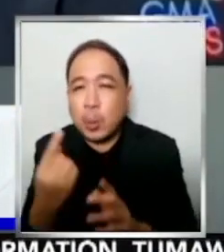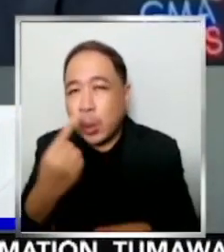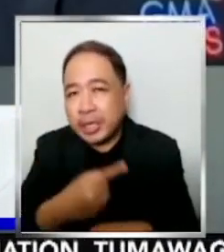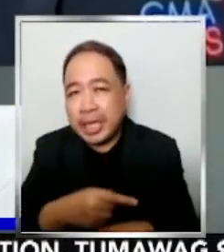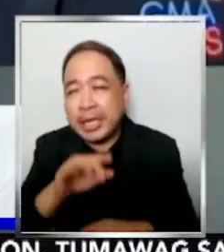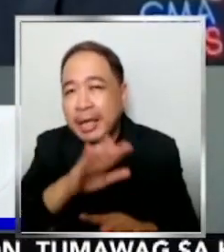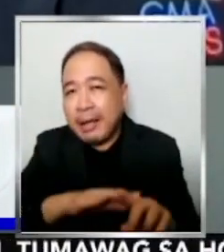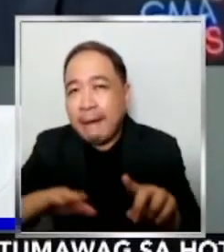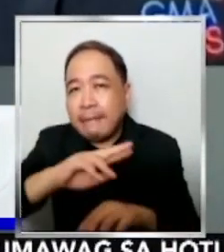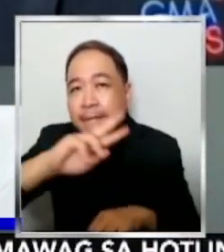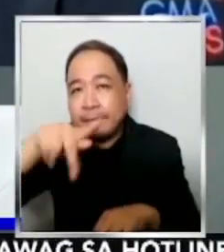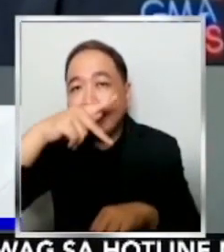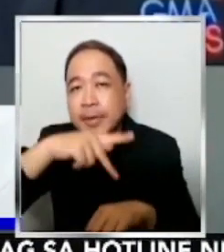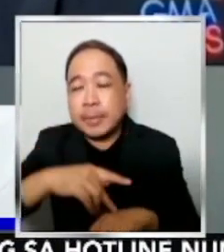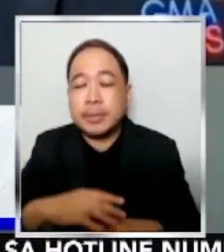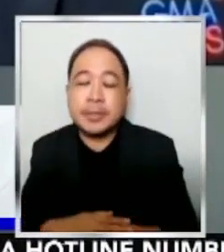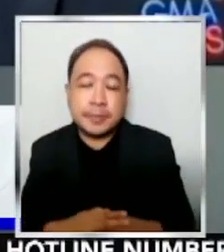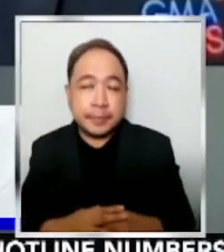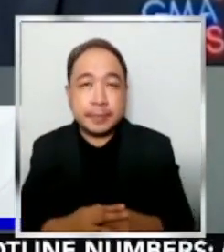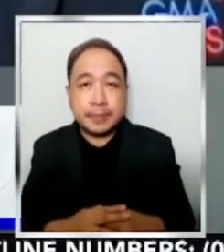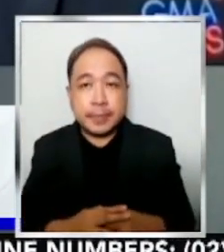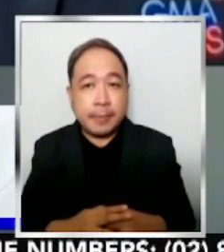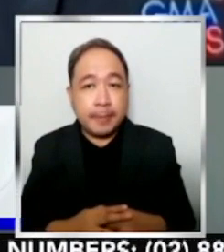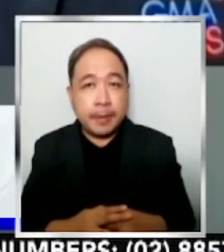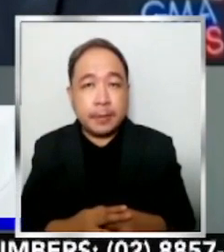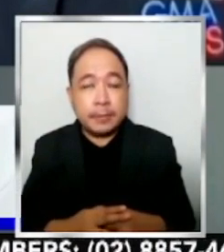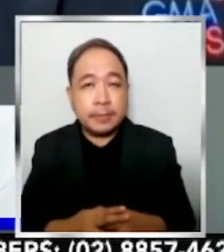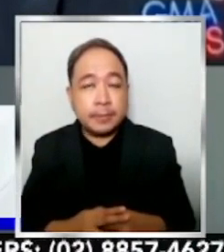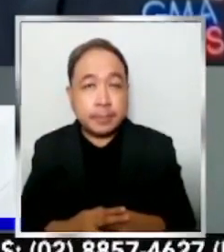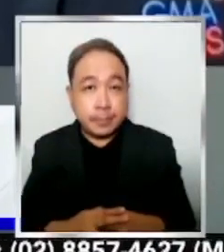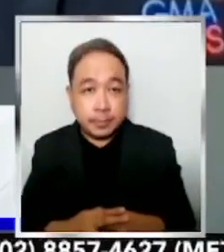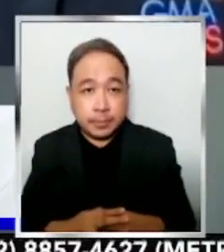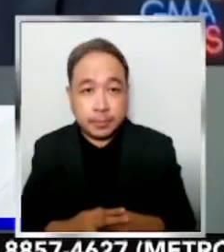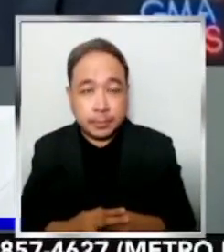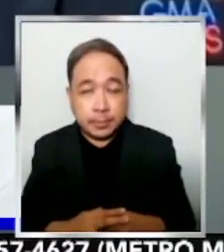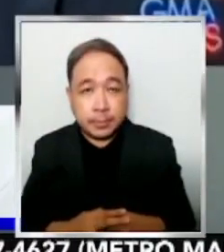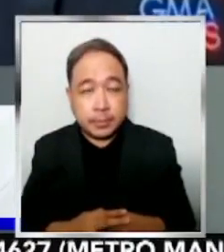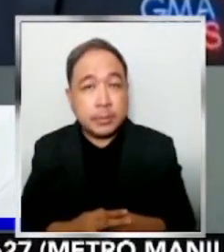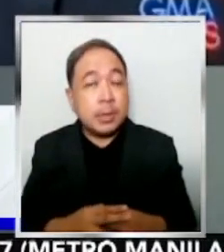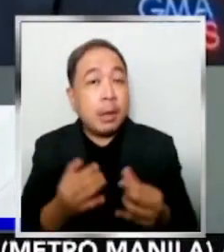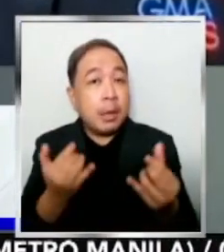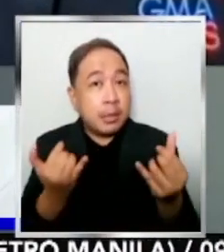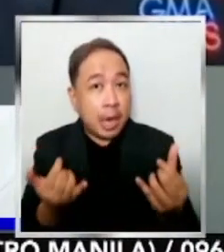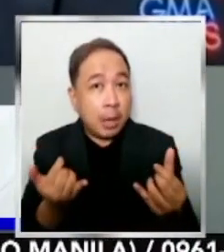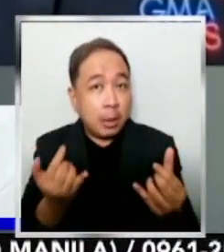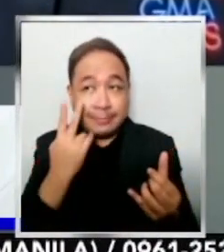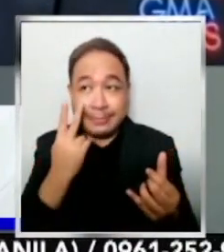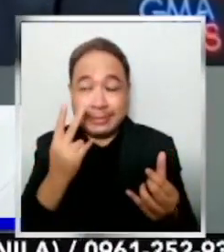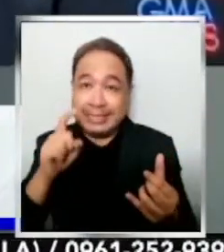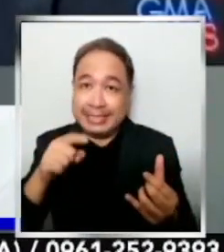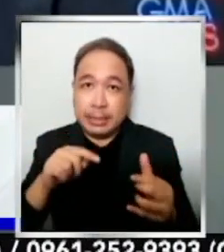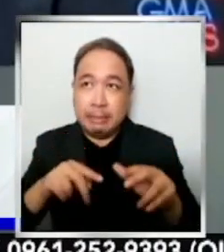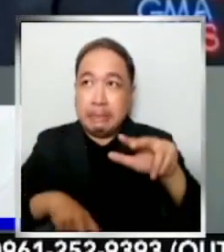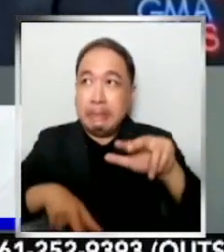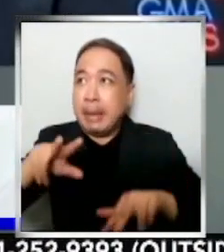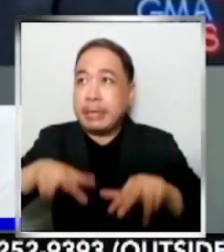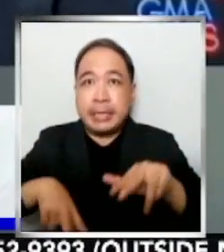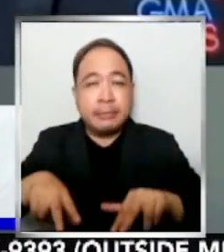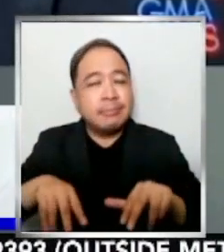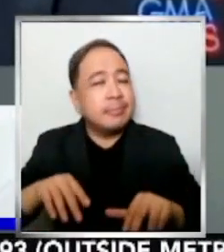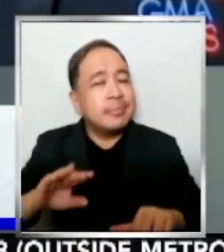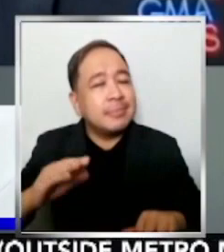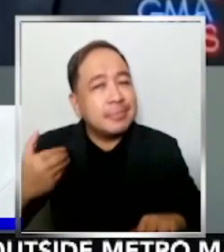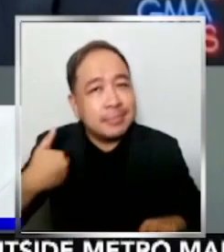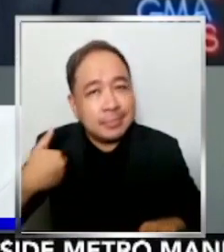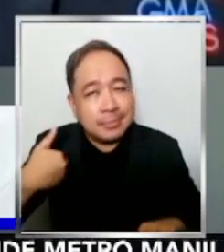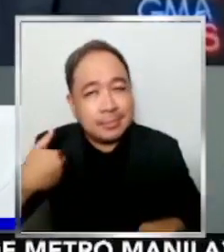now, we're not seeing an alarming situation naman sa Metro Manila. We won't see